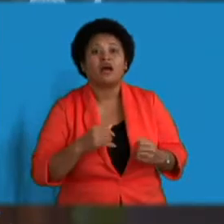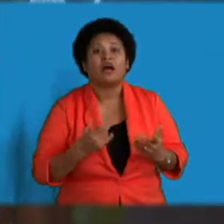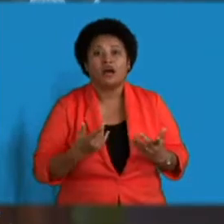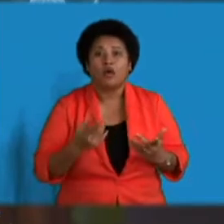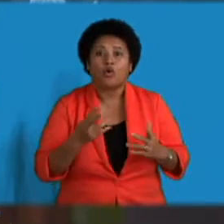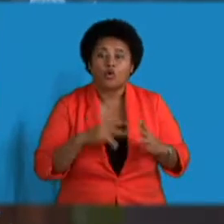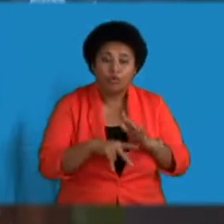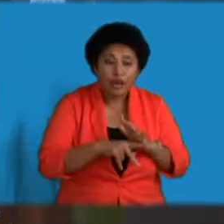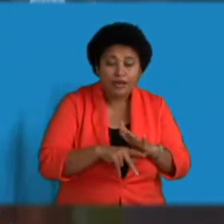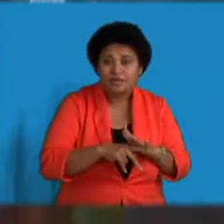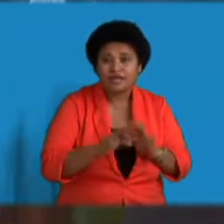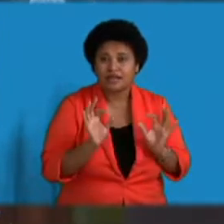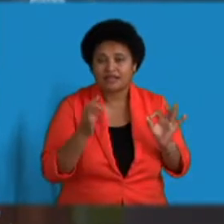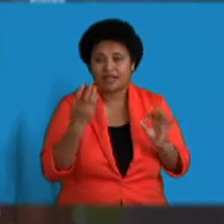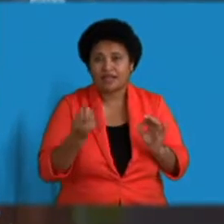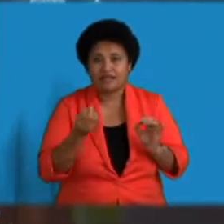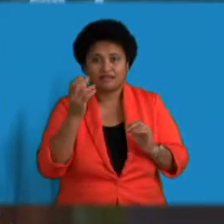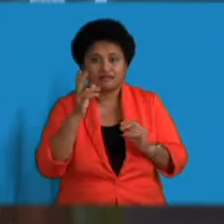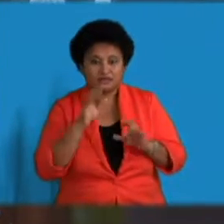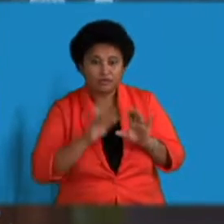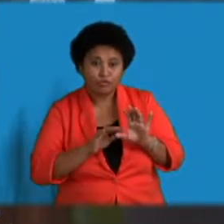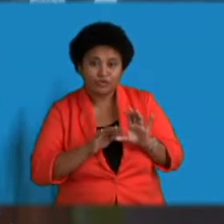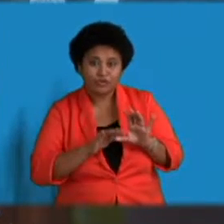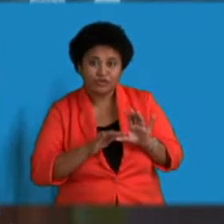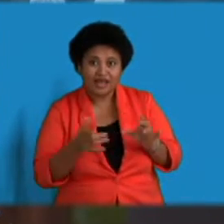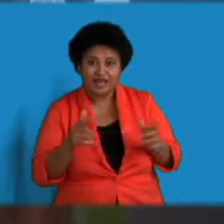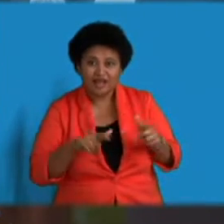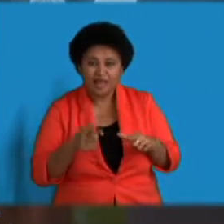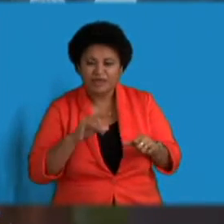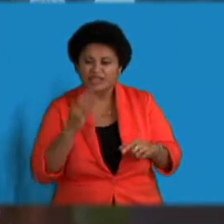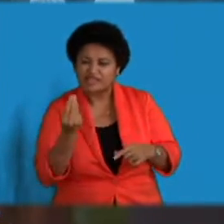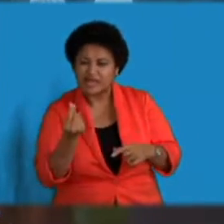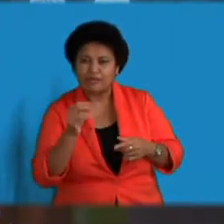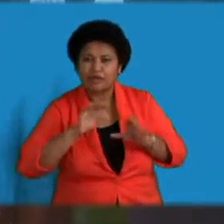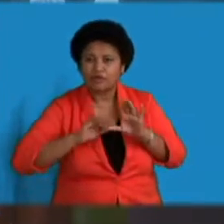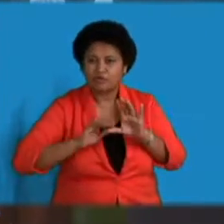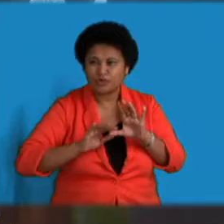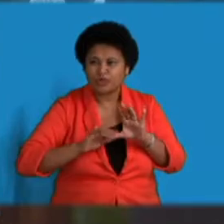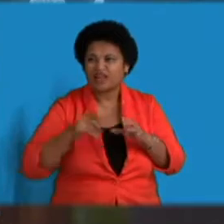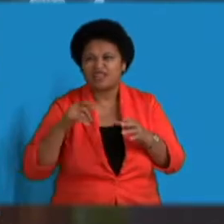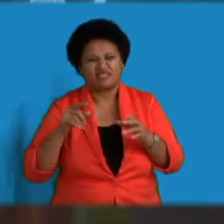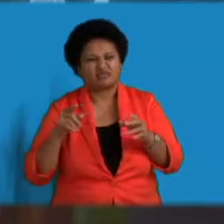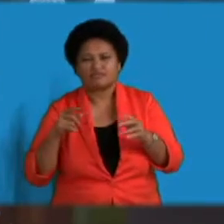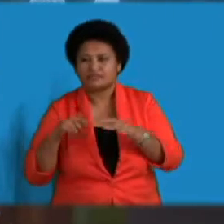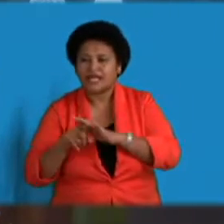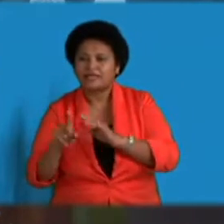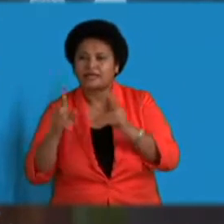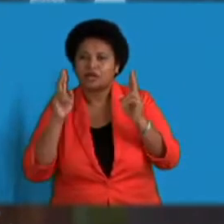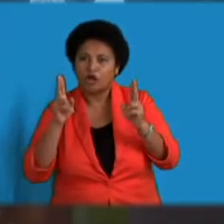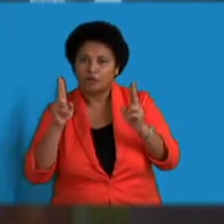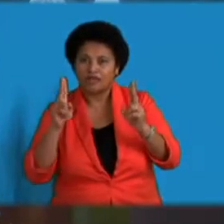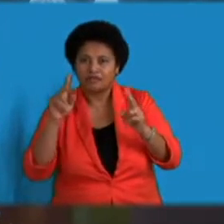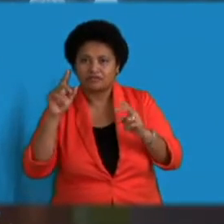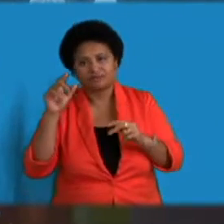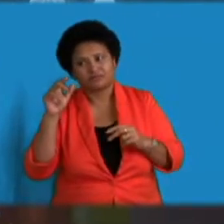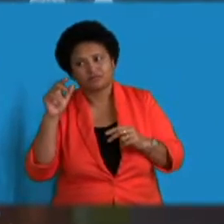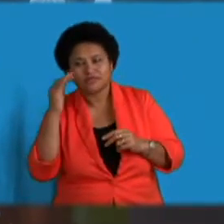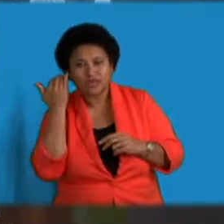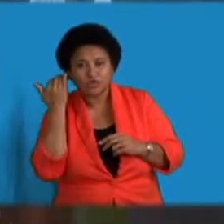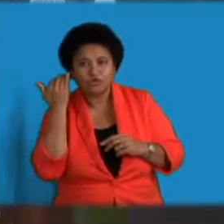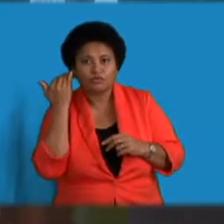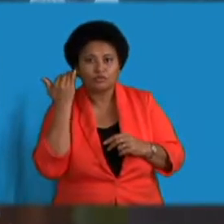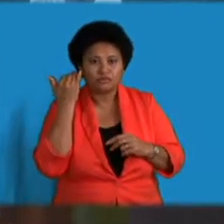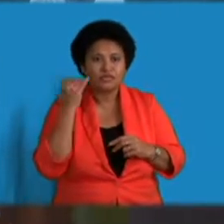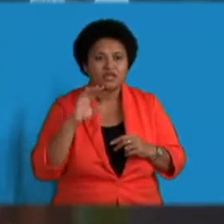lab. Some the PCs are in the normal room, and they are dedicated time